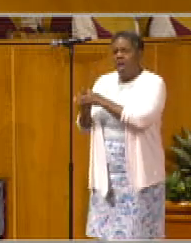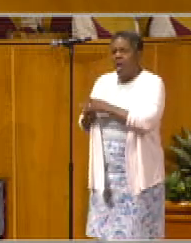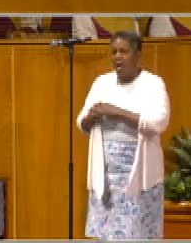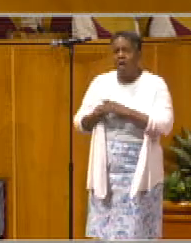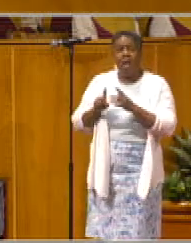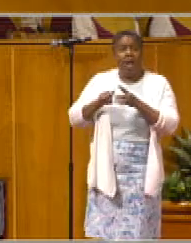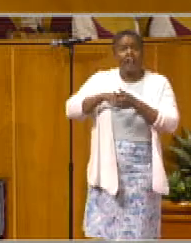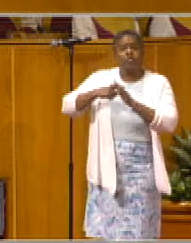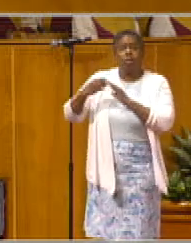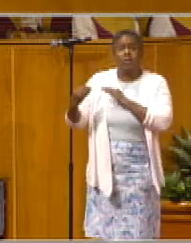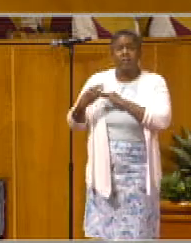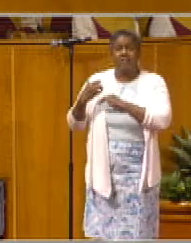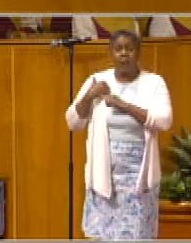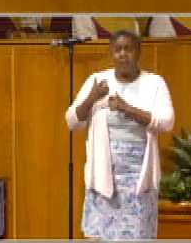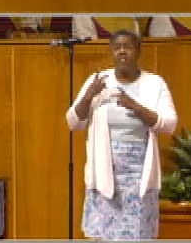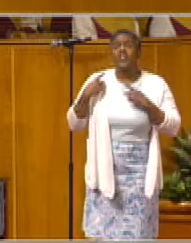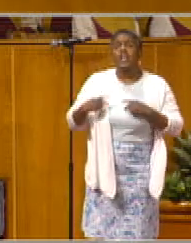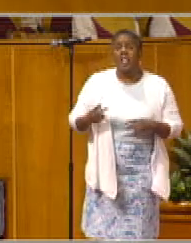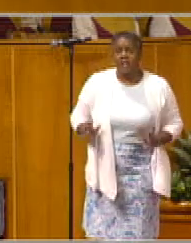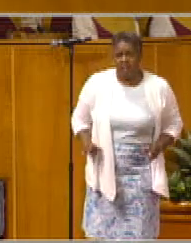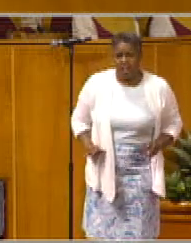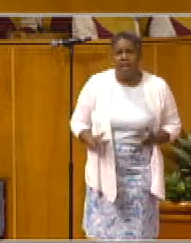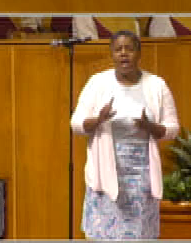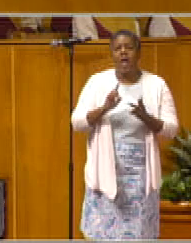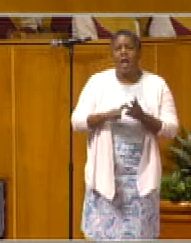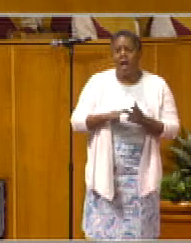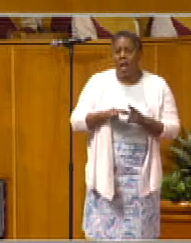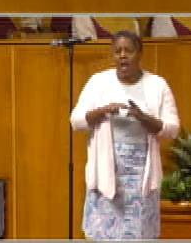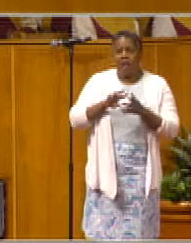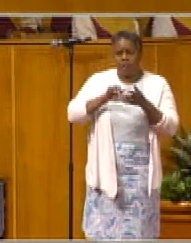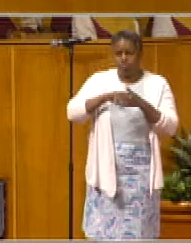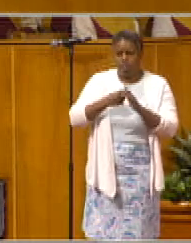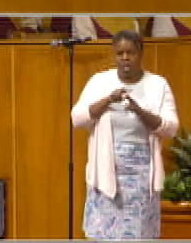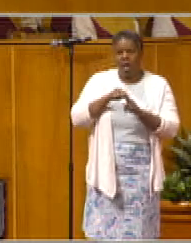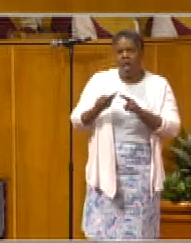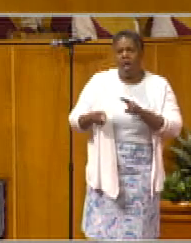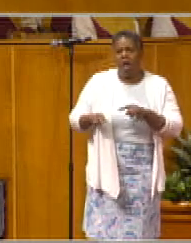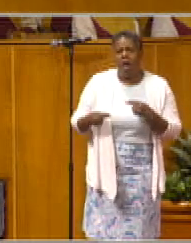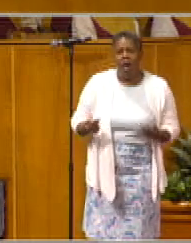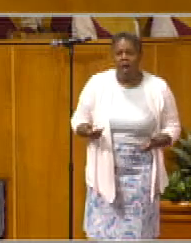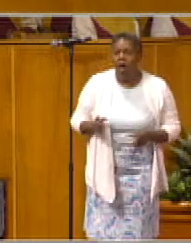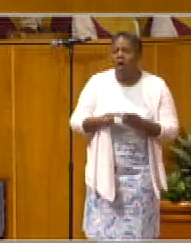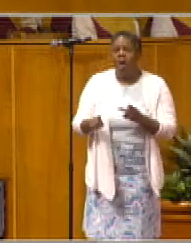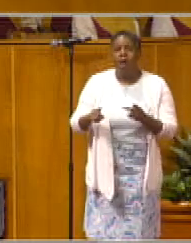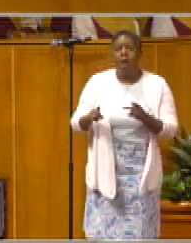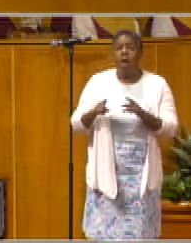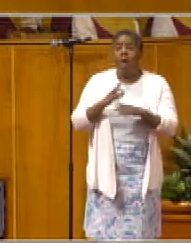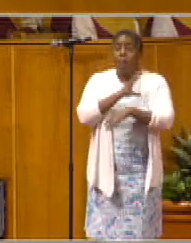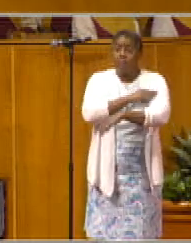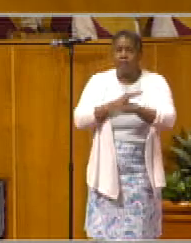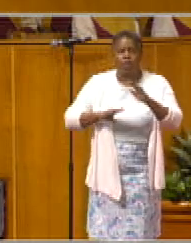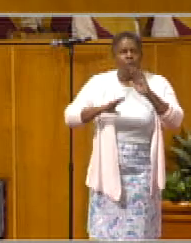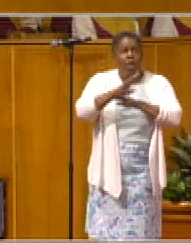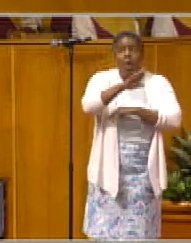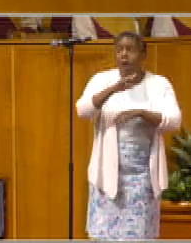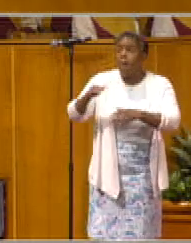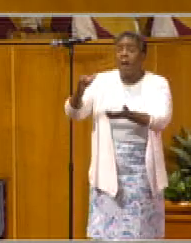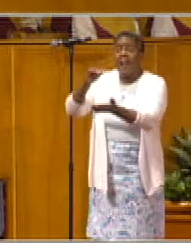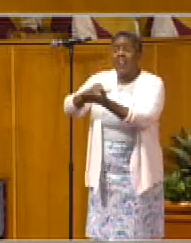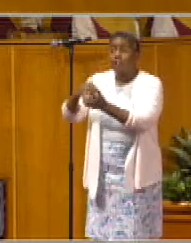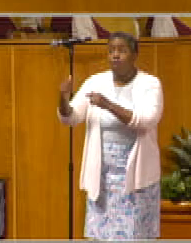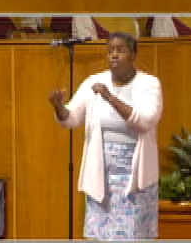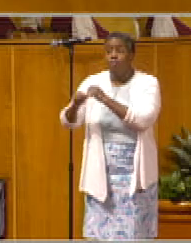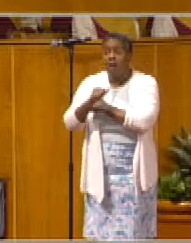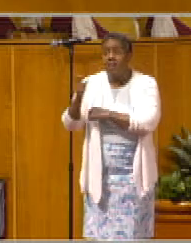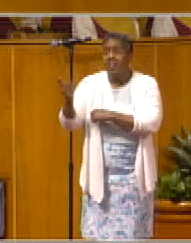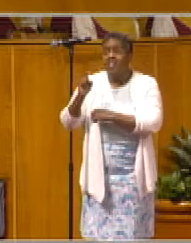to affect me physically. I was losing weight. My blood pressure was through the roof. My doctor threatened to put me on